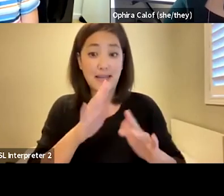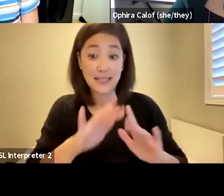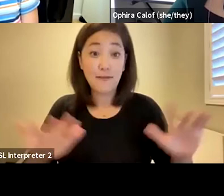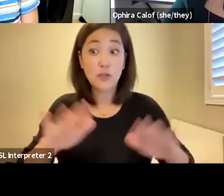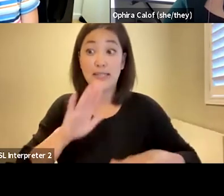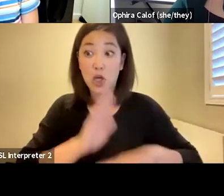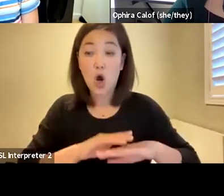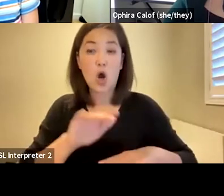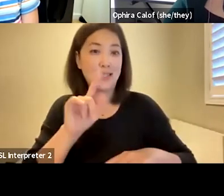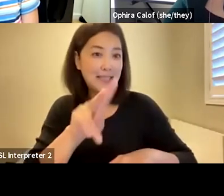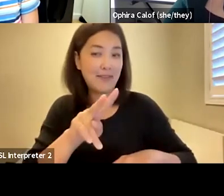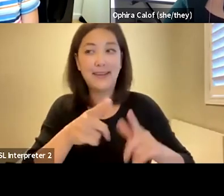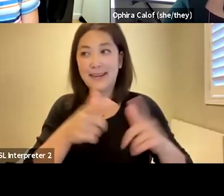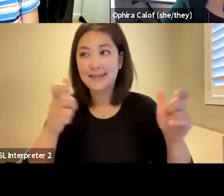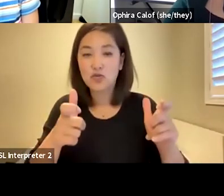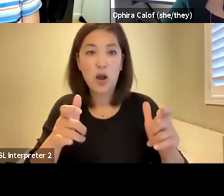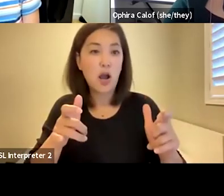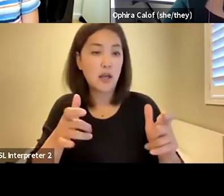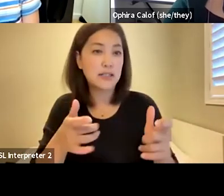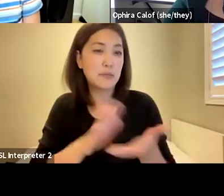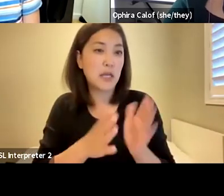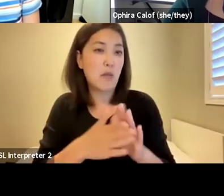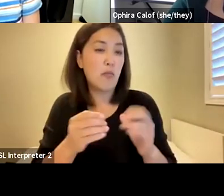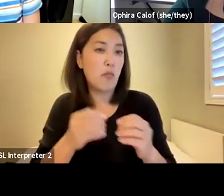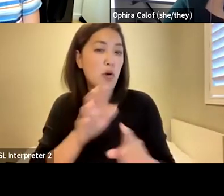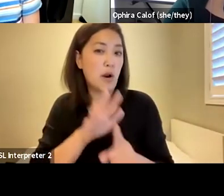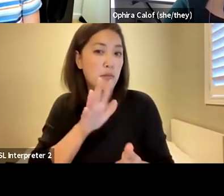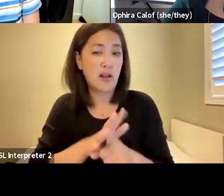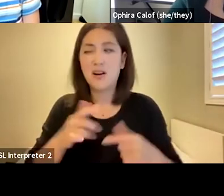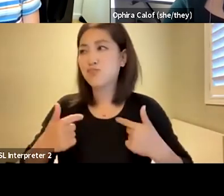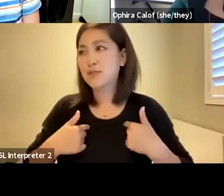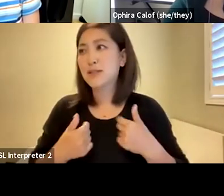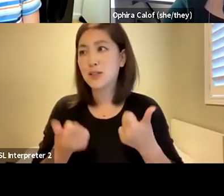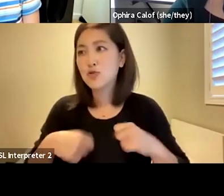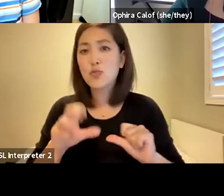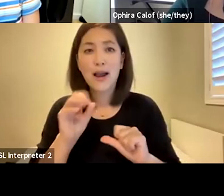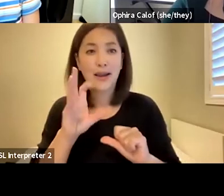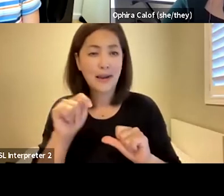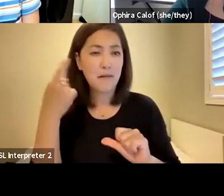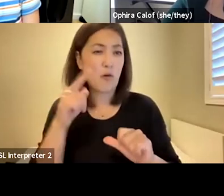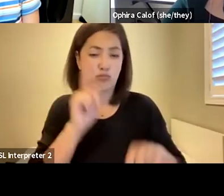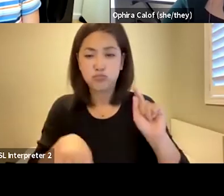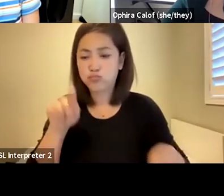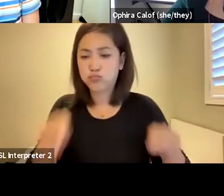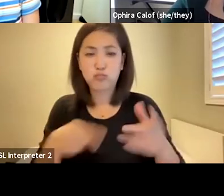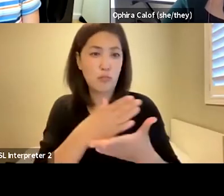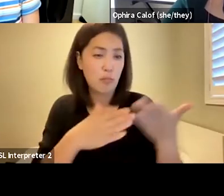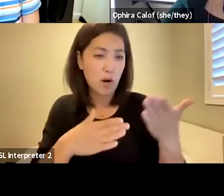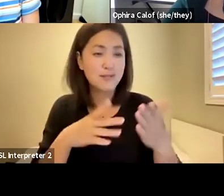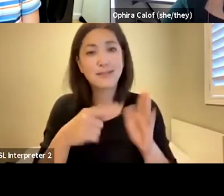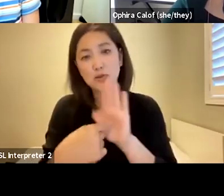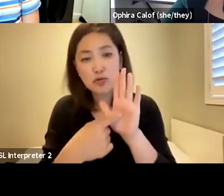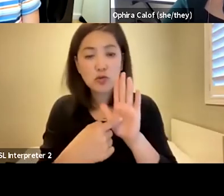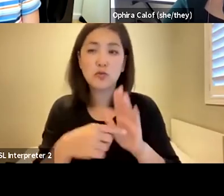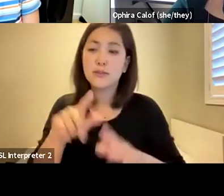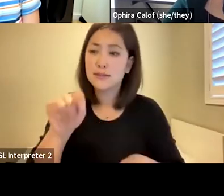with that, I also think tropes as well. I mean, I'm an actor and I've auditioned for hundreds of parts And as a result of diversity, a lot of them, you